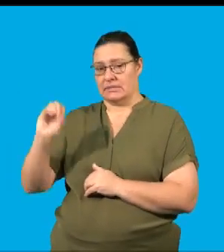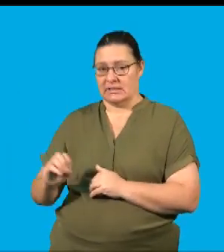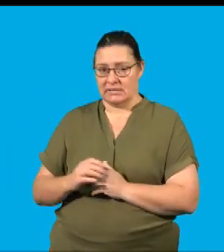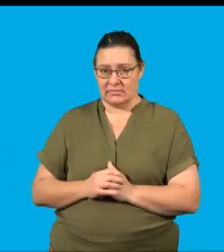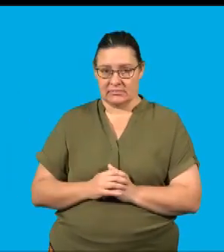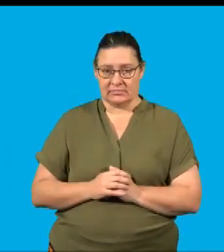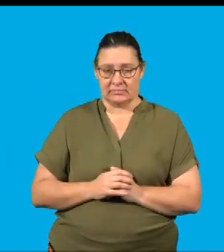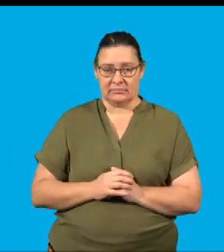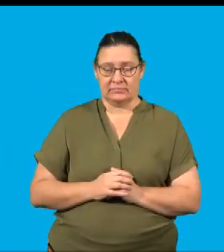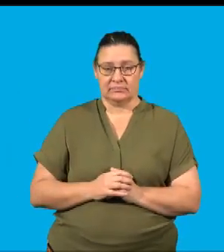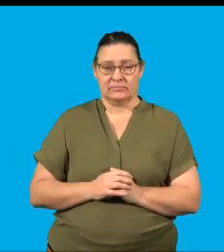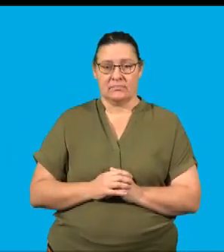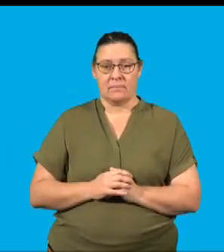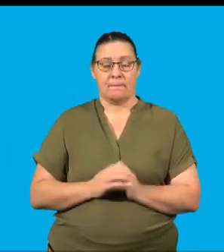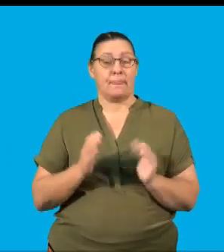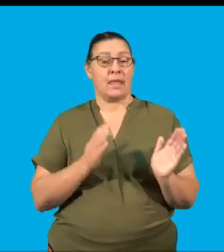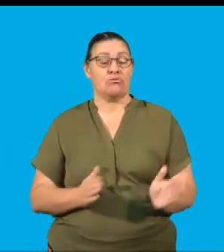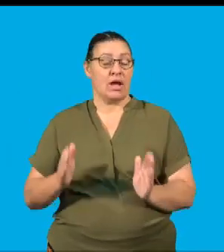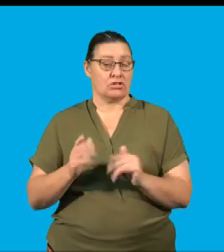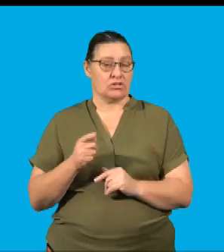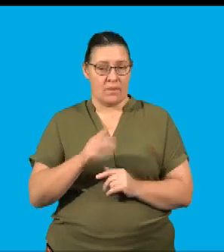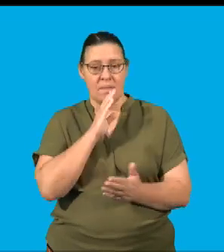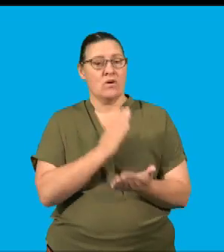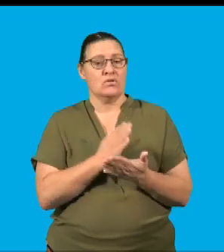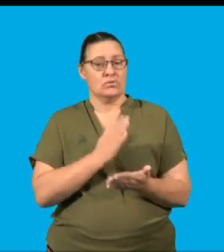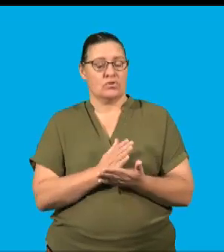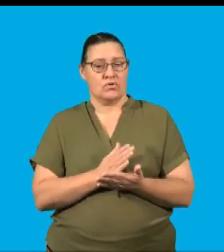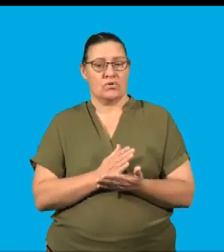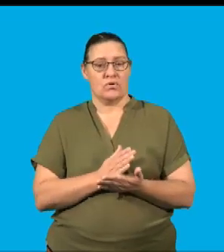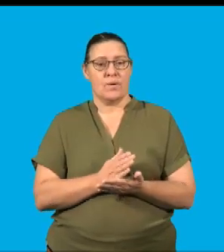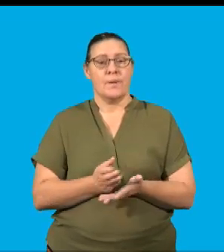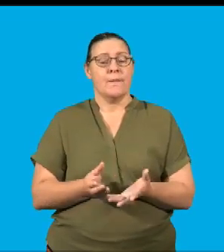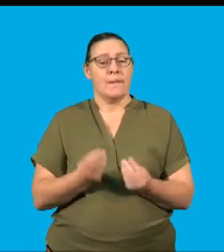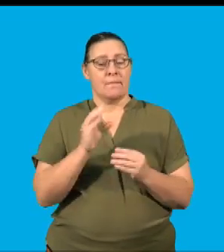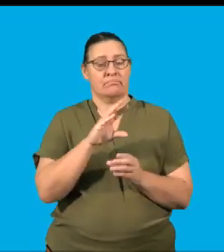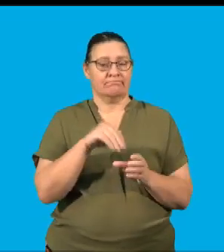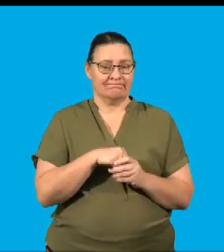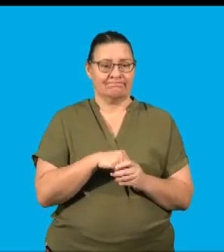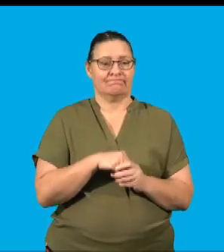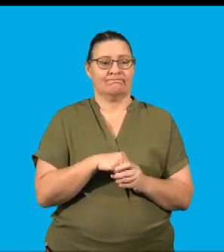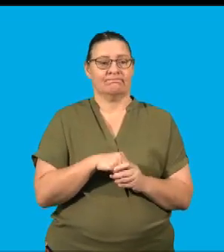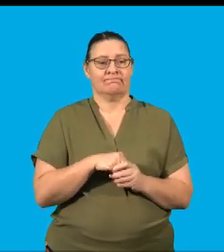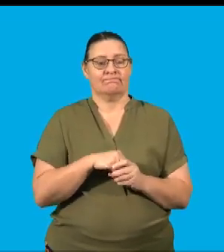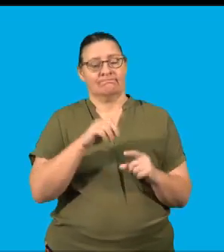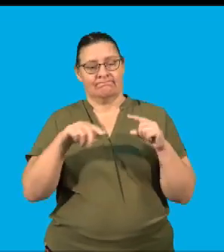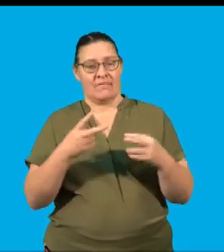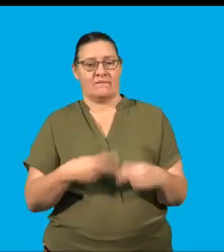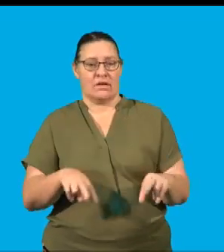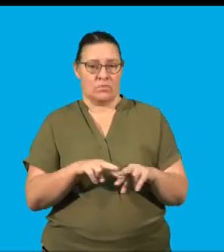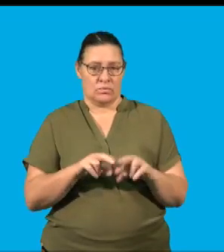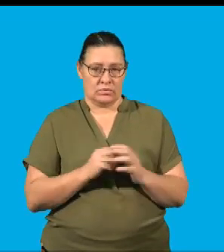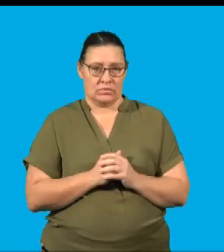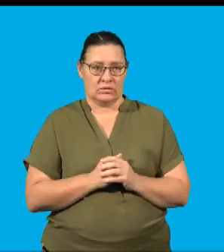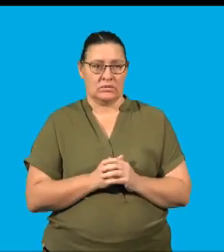is 80%. So when you arrange, you make sure that you count that you've included all the values.